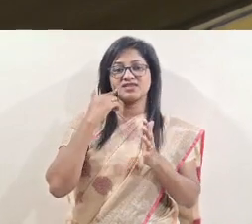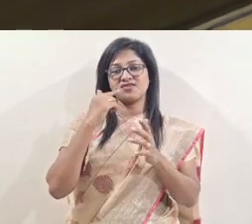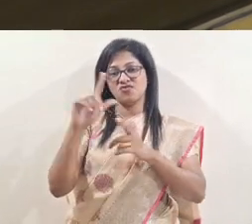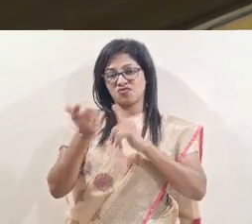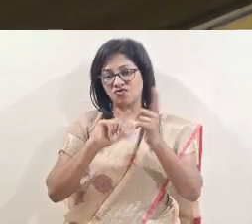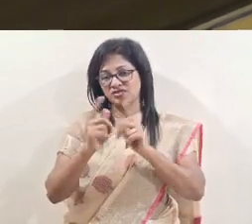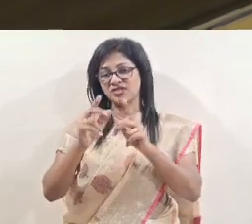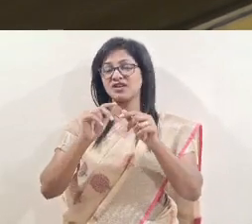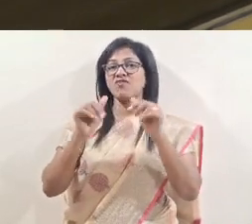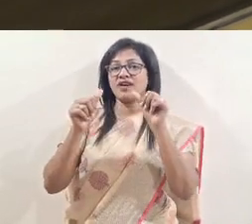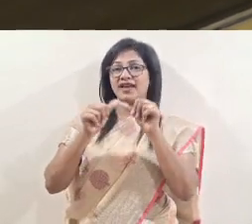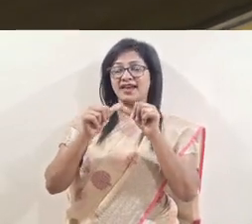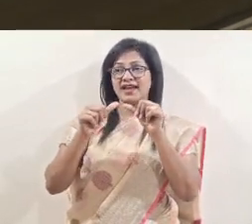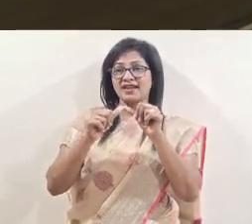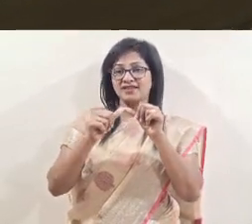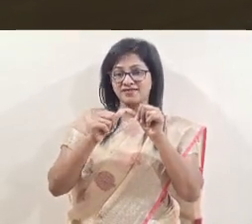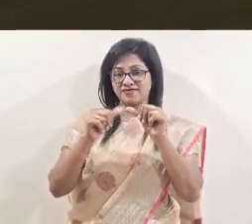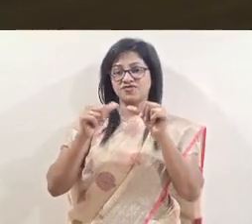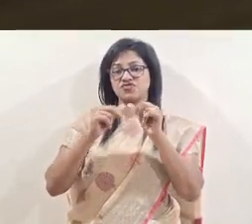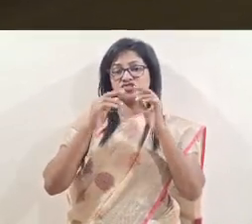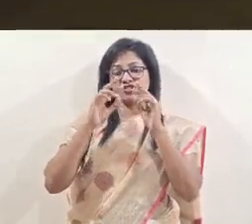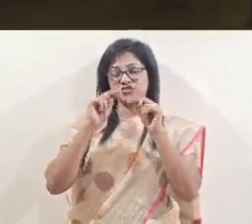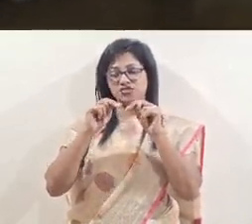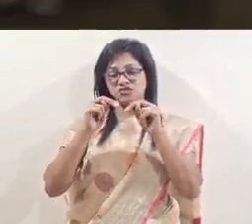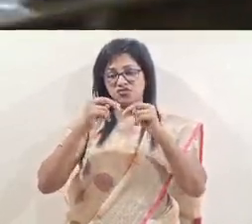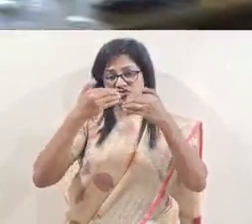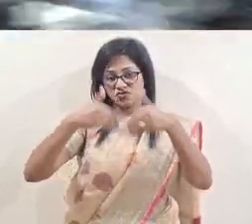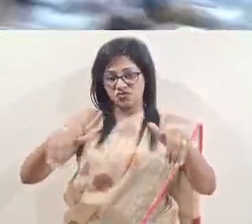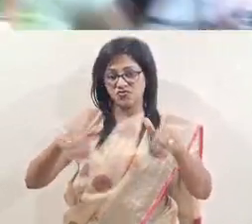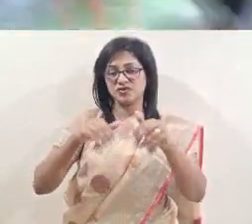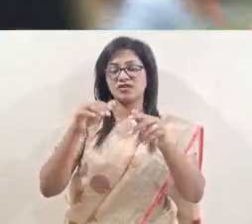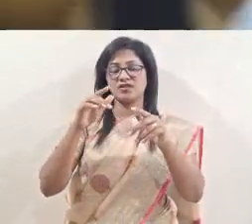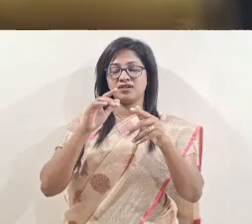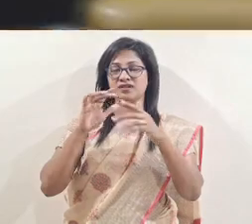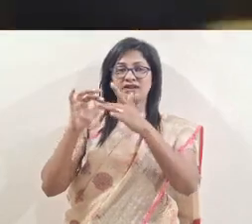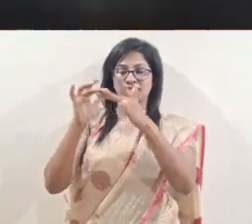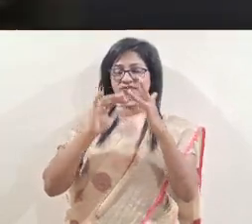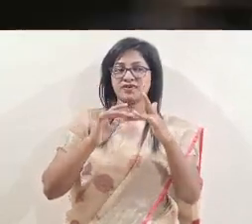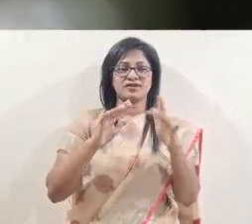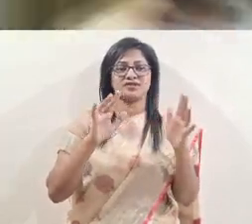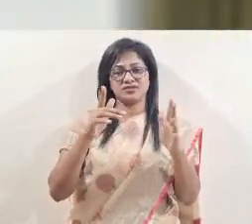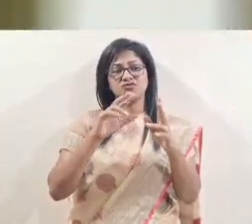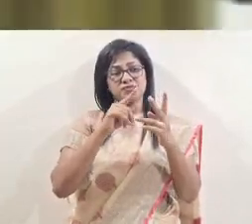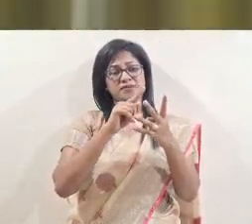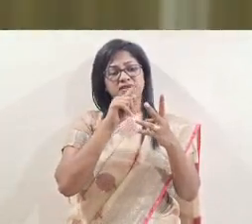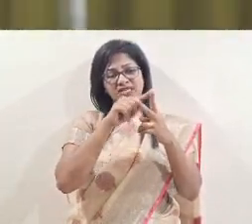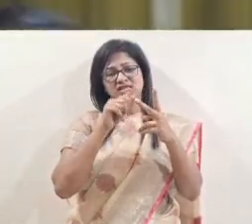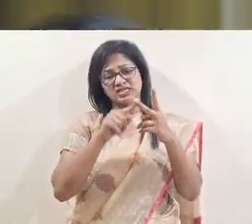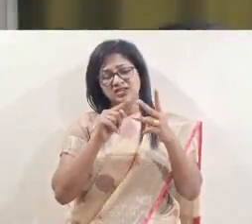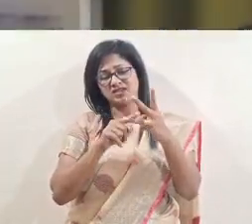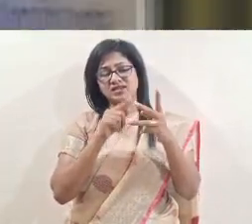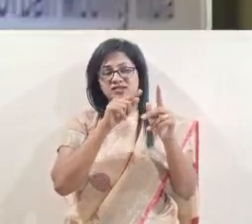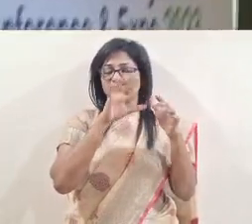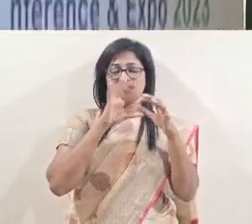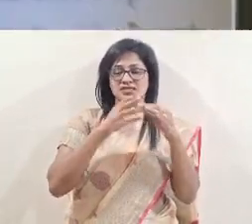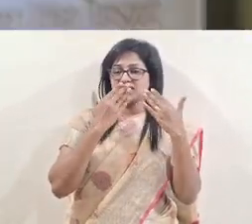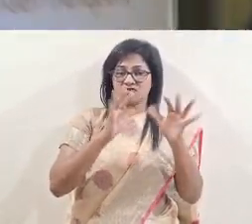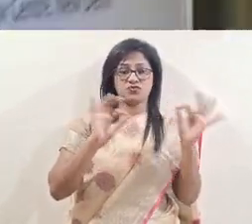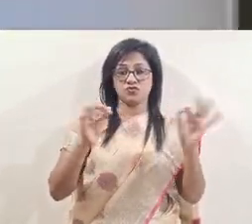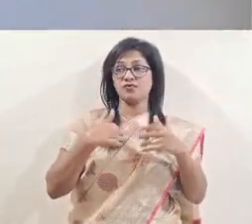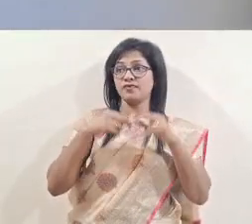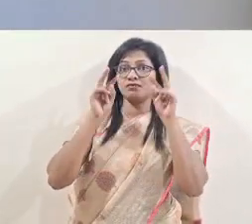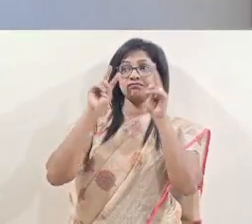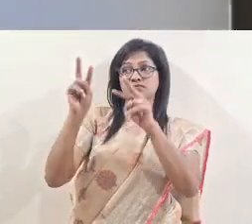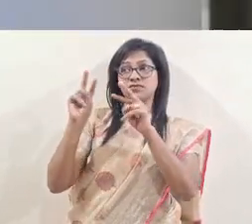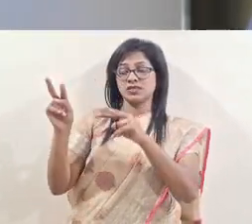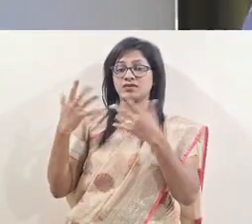artificial neural network? You didn't try. For this study, we did not. You could have tried that. What is because we have seen over a